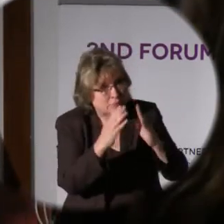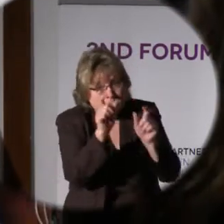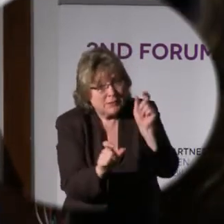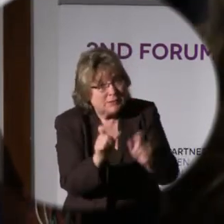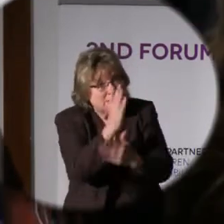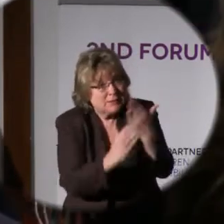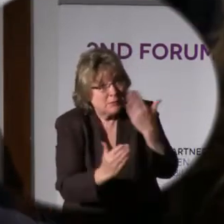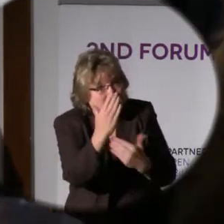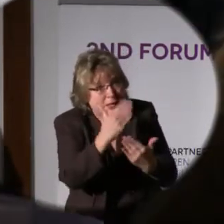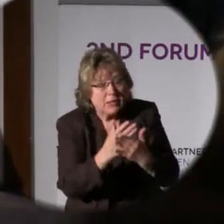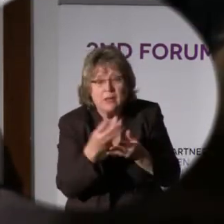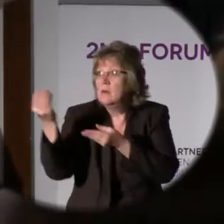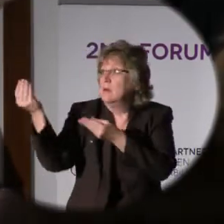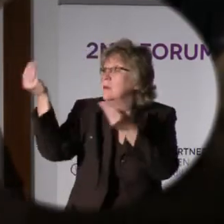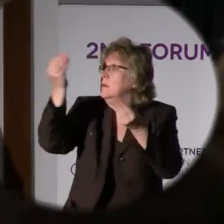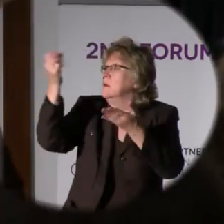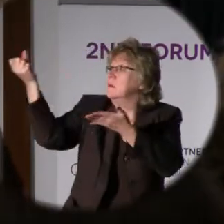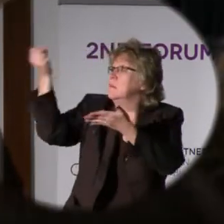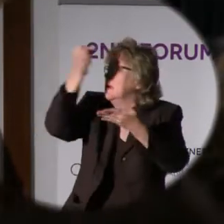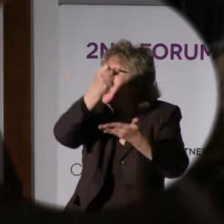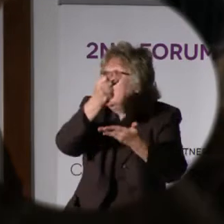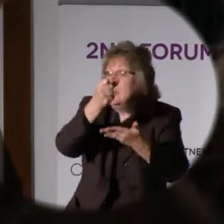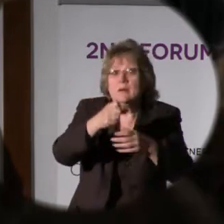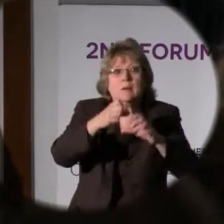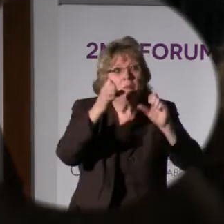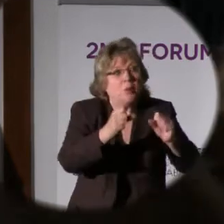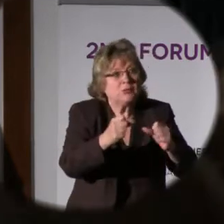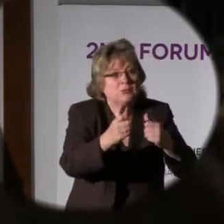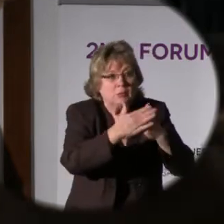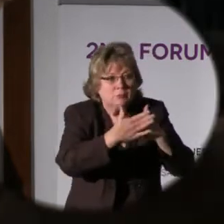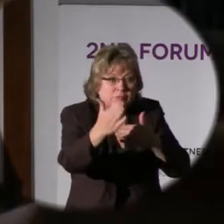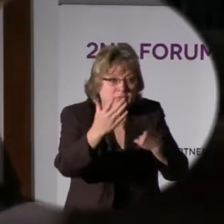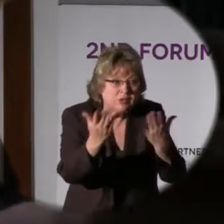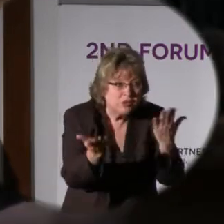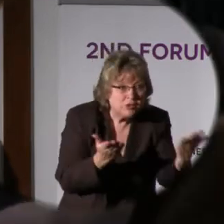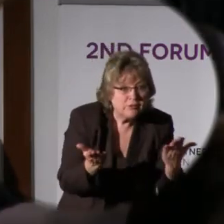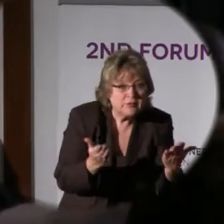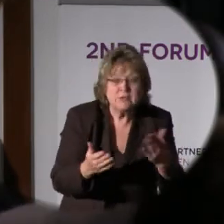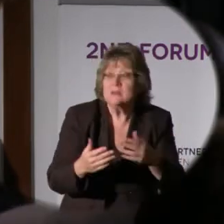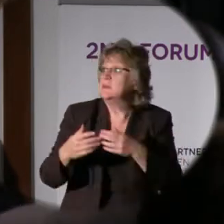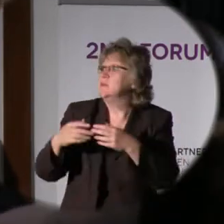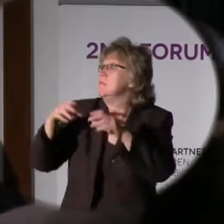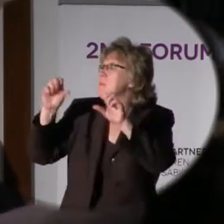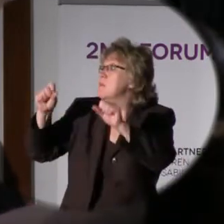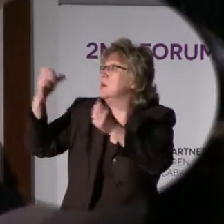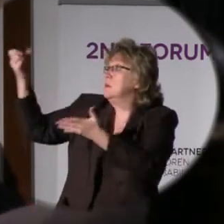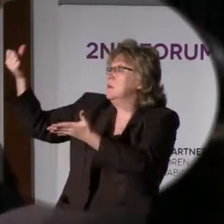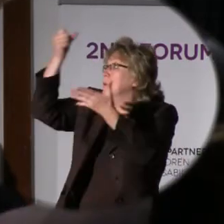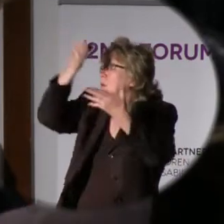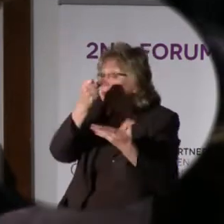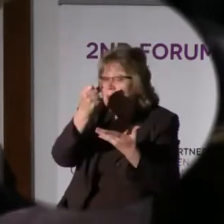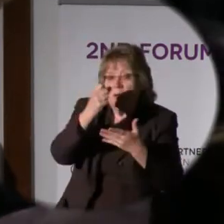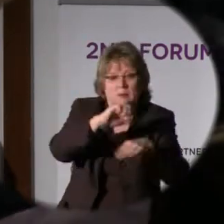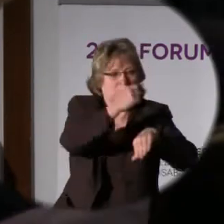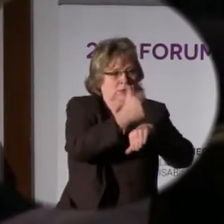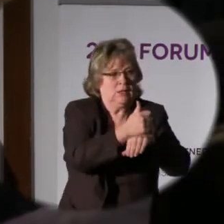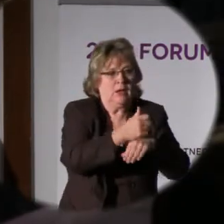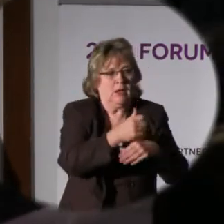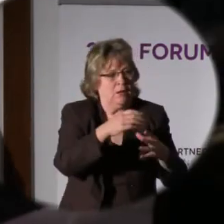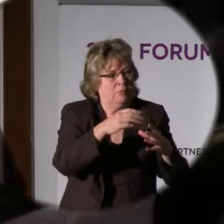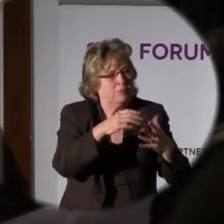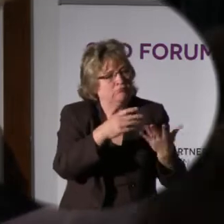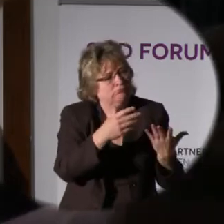Strategy, and the introduction of social cash transfer programs to the vulnerable groups, which